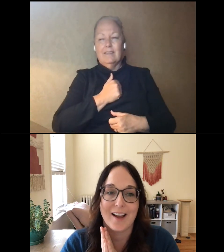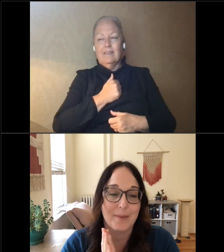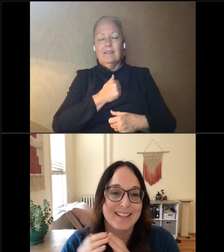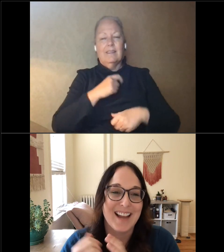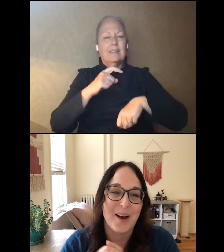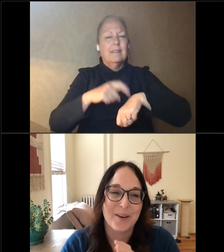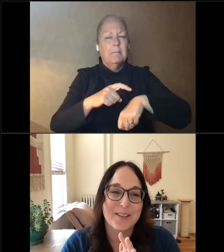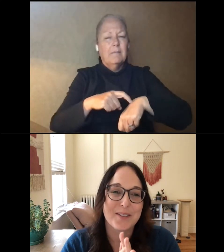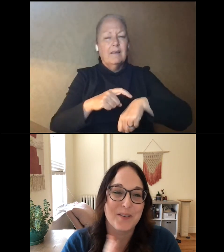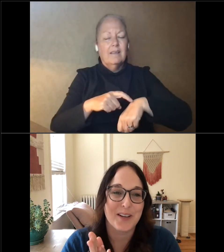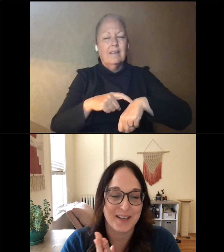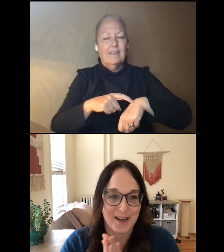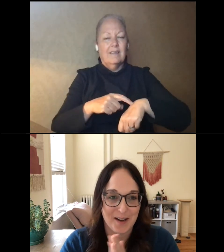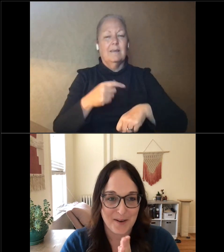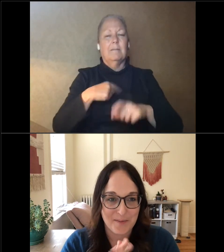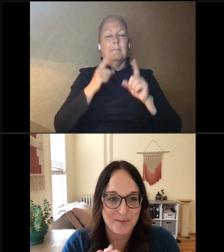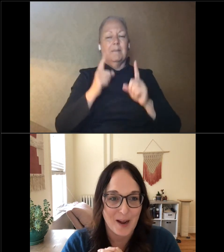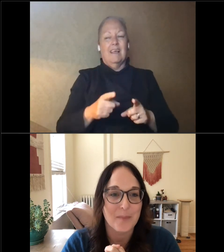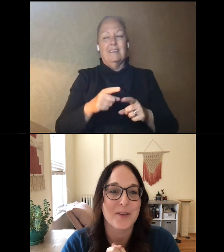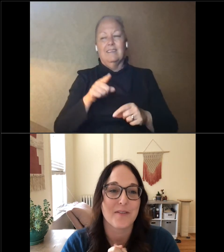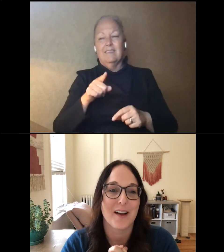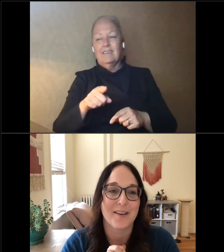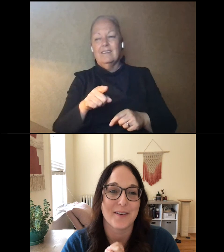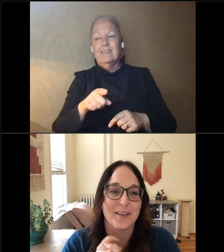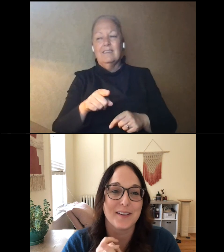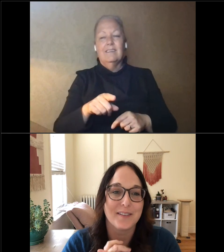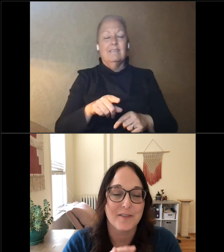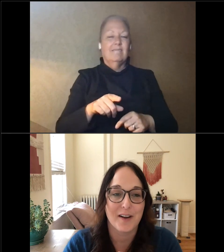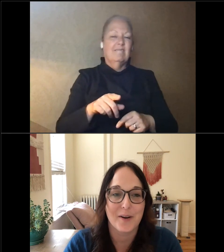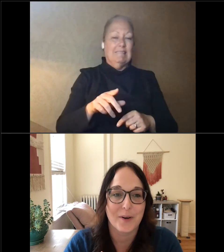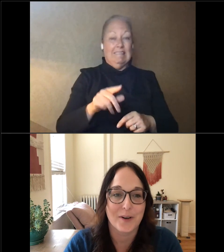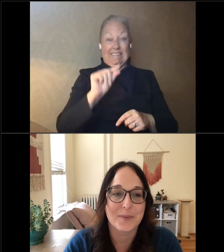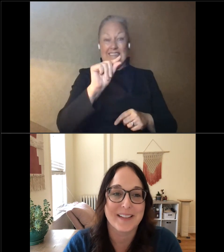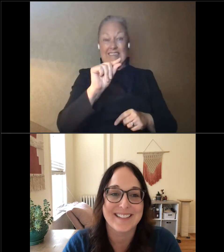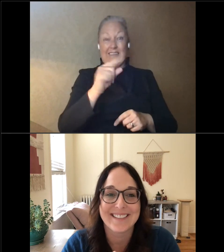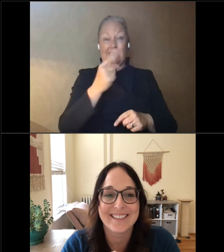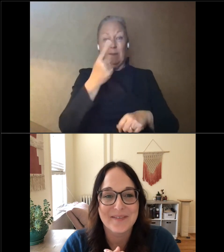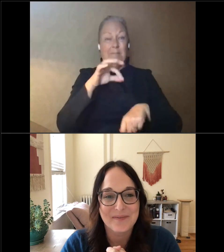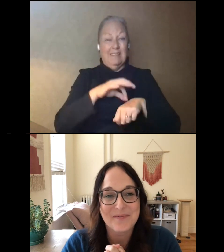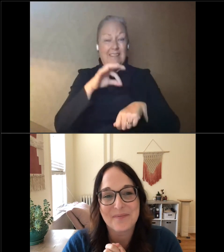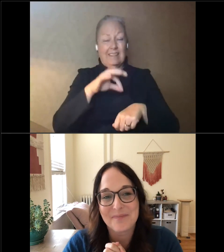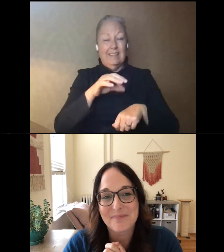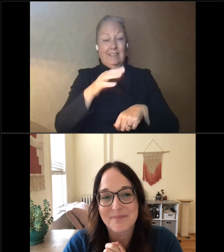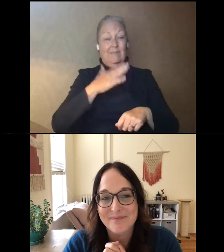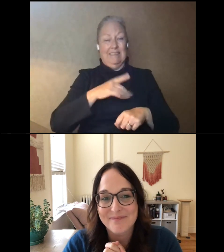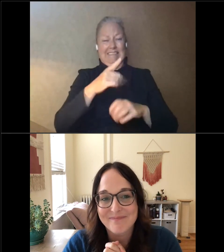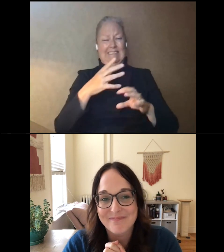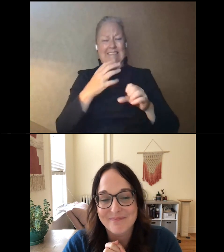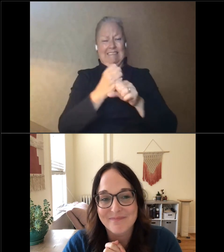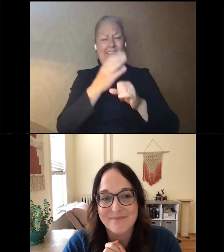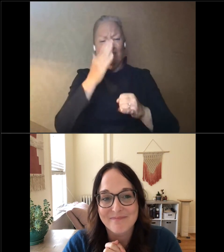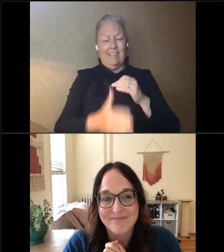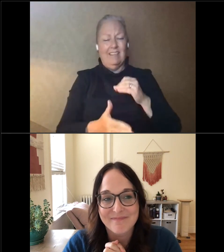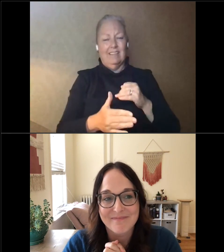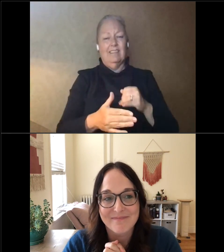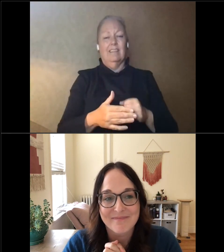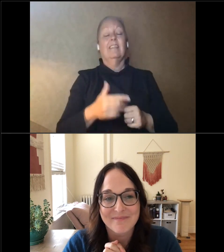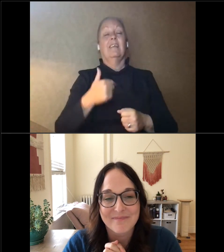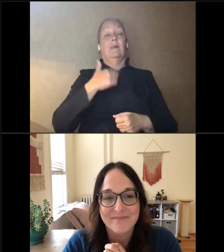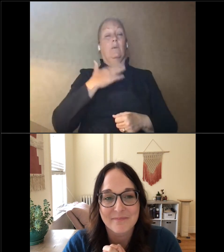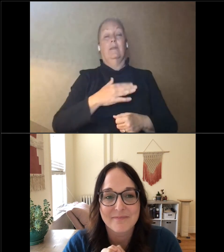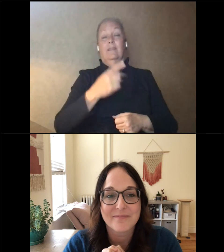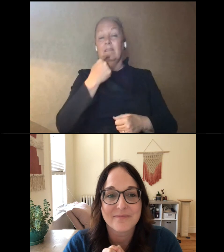we do have a hard stop at 1:30, so if you can wrap up with your final words, I'll just conclude by saying that it is